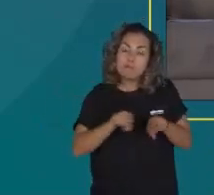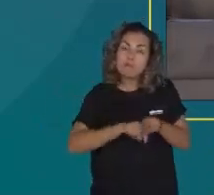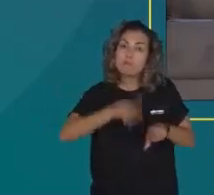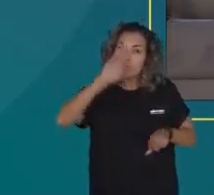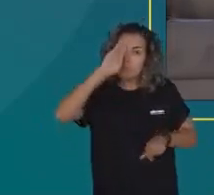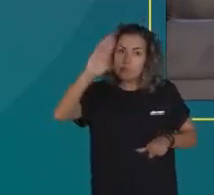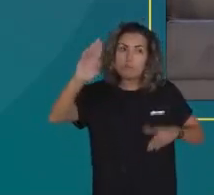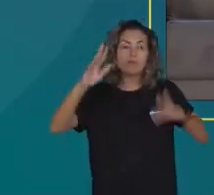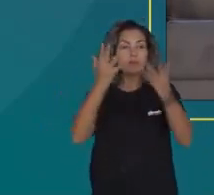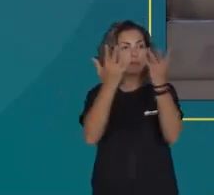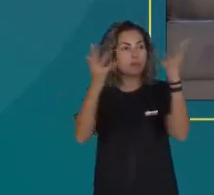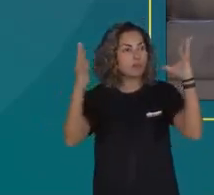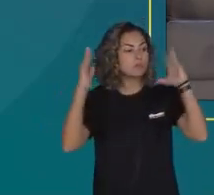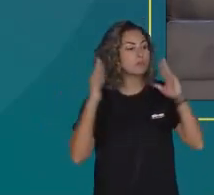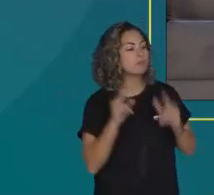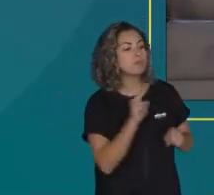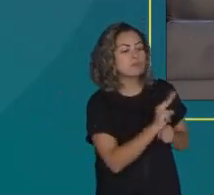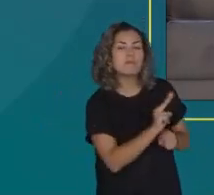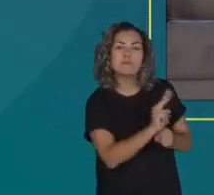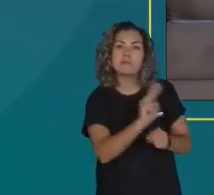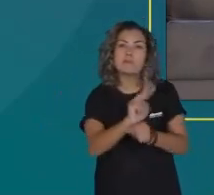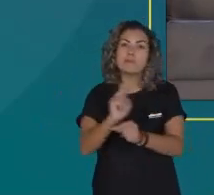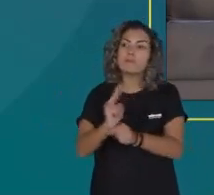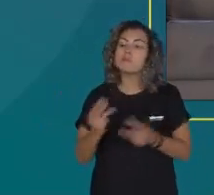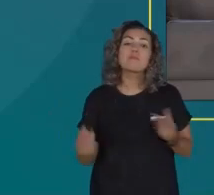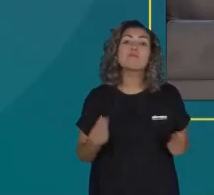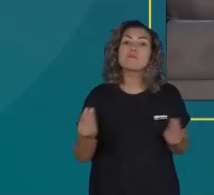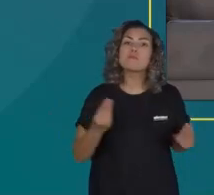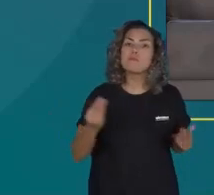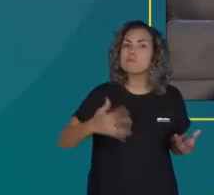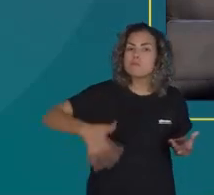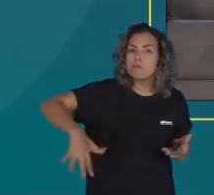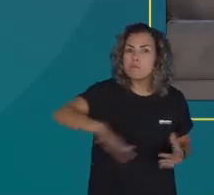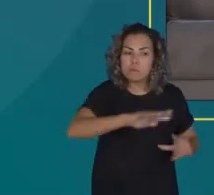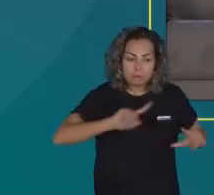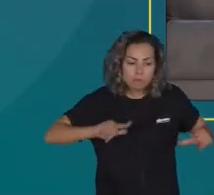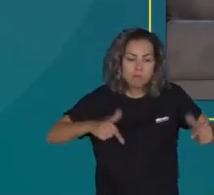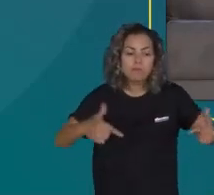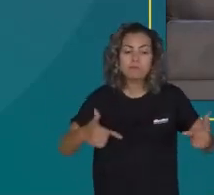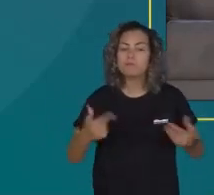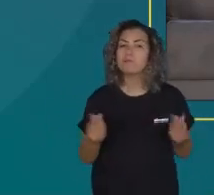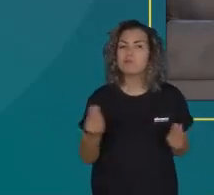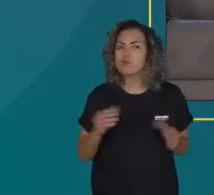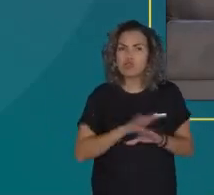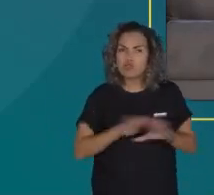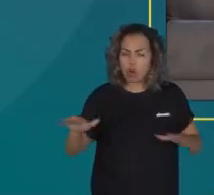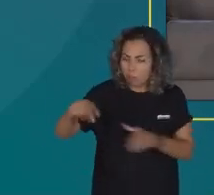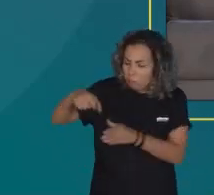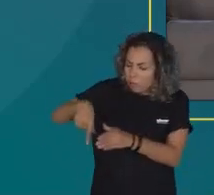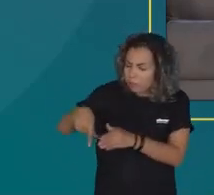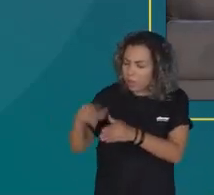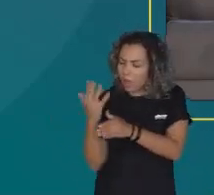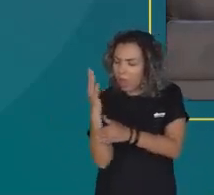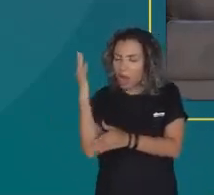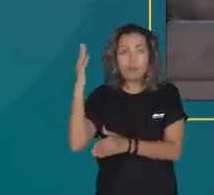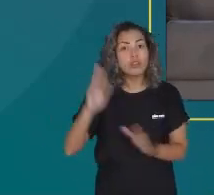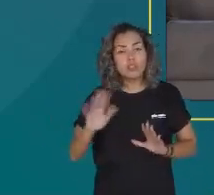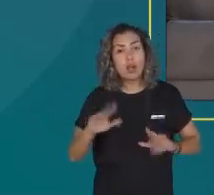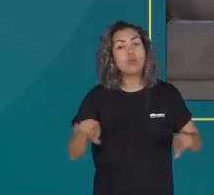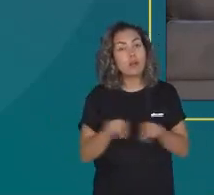with these complexities. You know, they're planting not just trees, but they're planting the native trees, but also planting